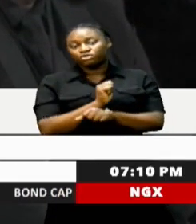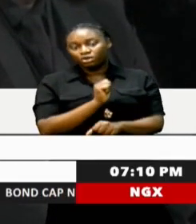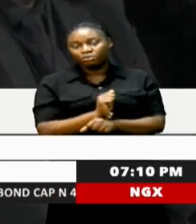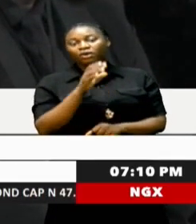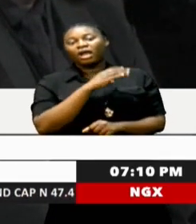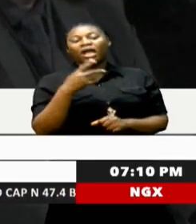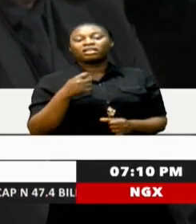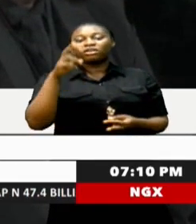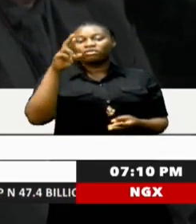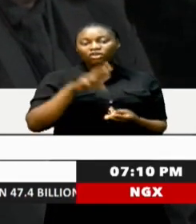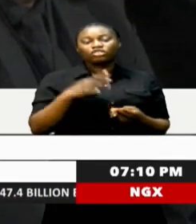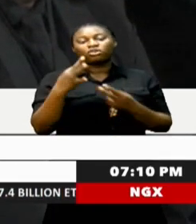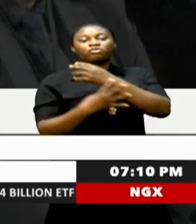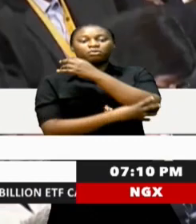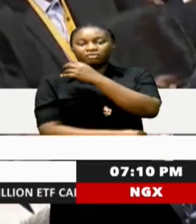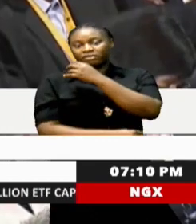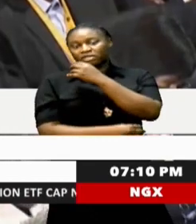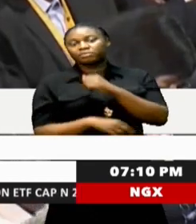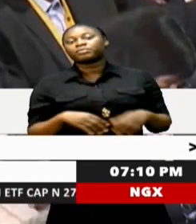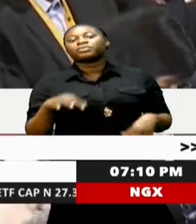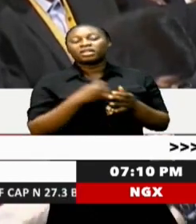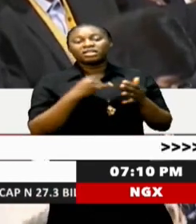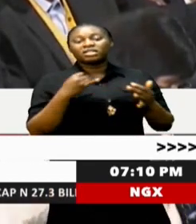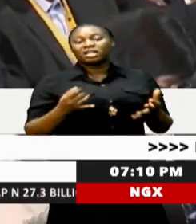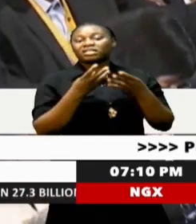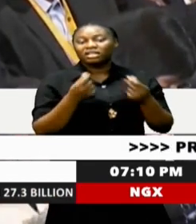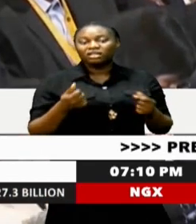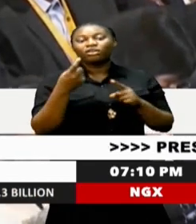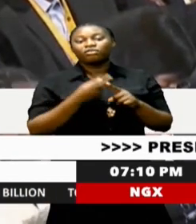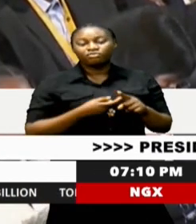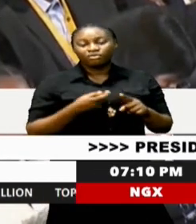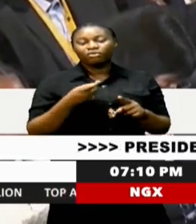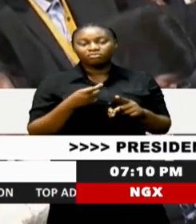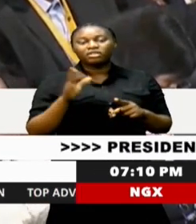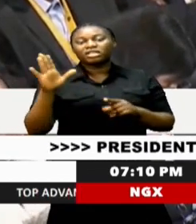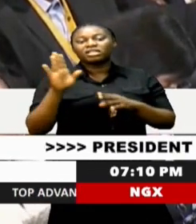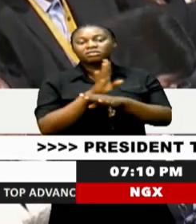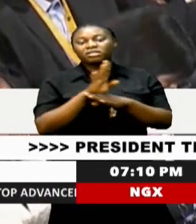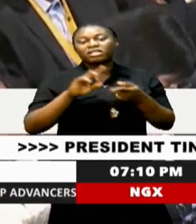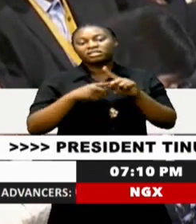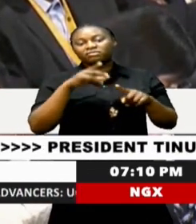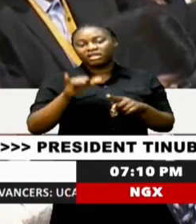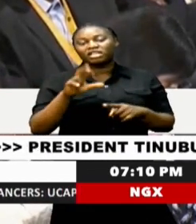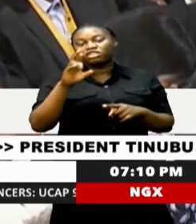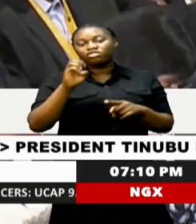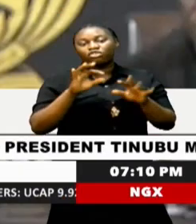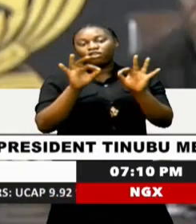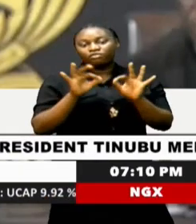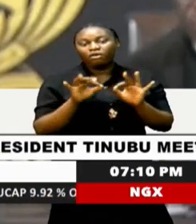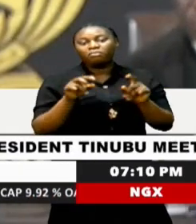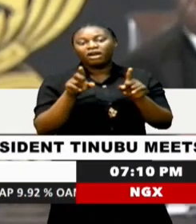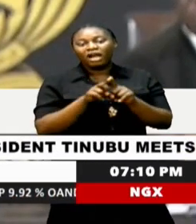the reduction of poverty. In his address, Ramaphosa promised business-friendly reforms such as